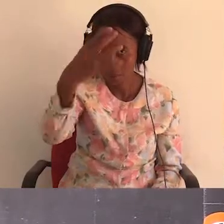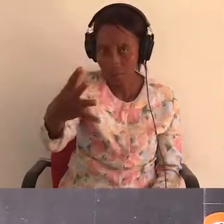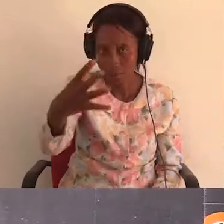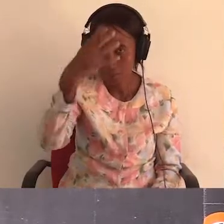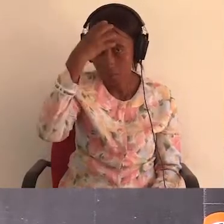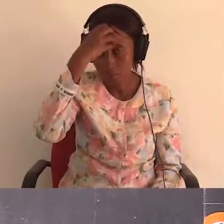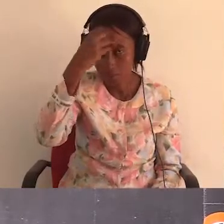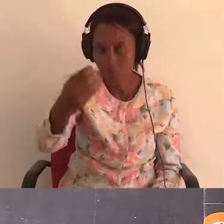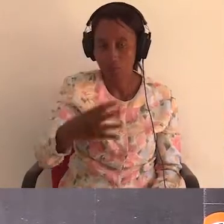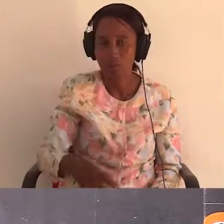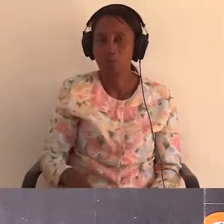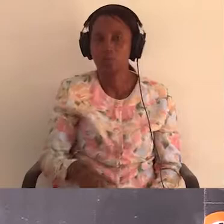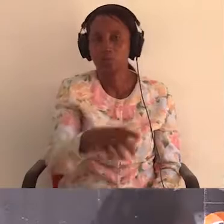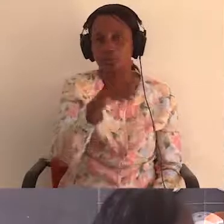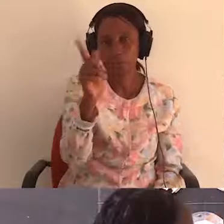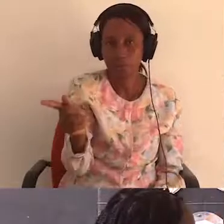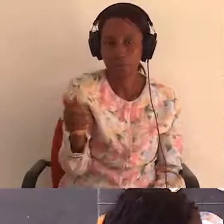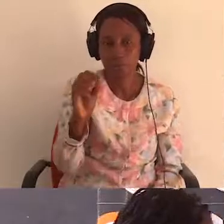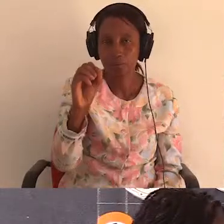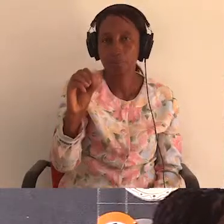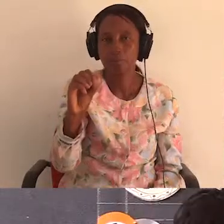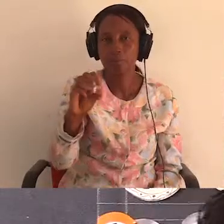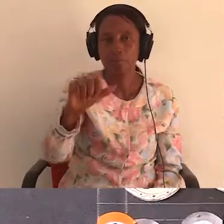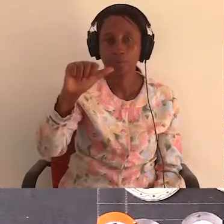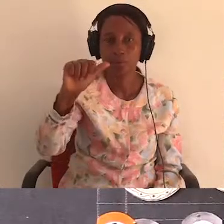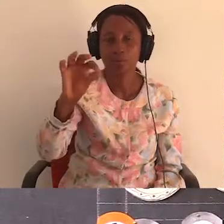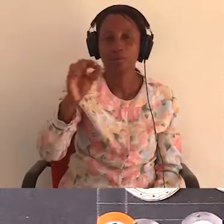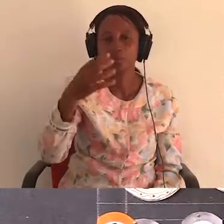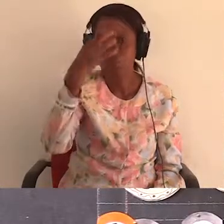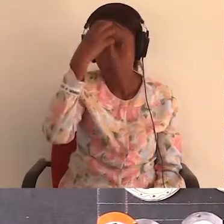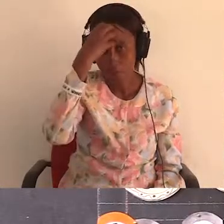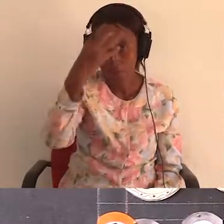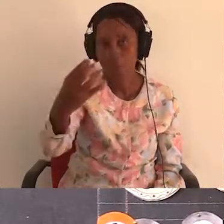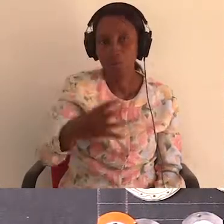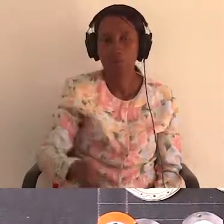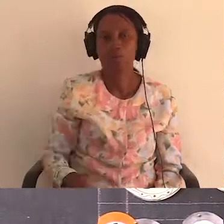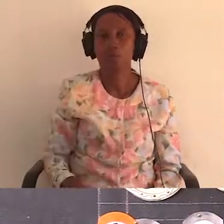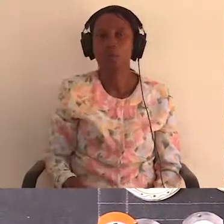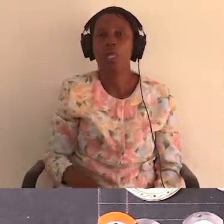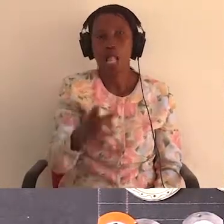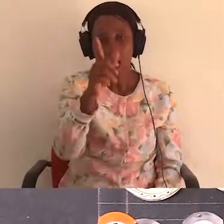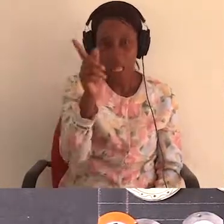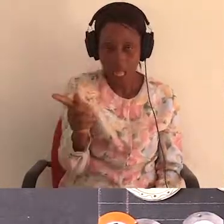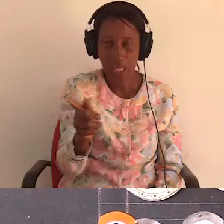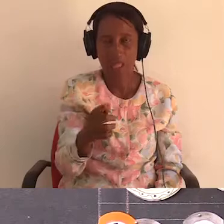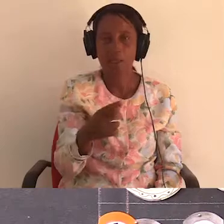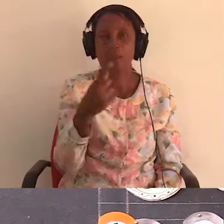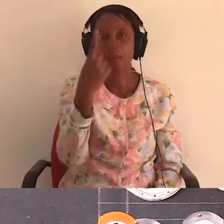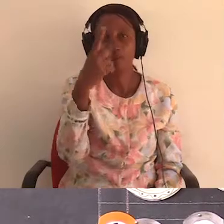Goat. Goat. Would you realize that the initial sound there is what? G.